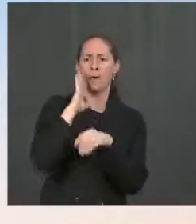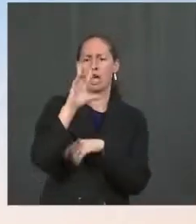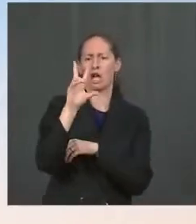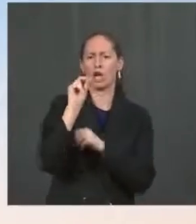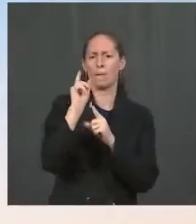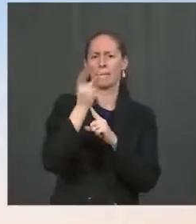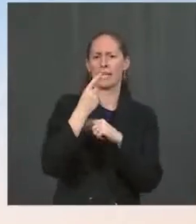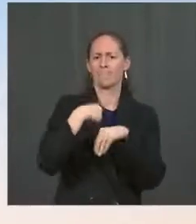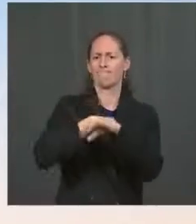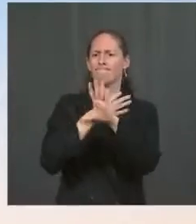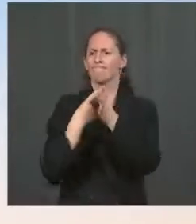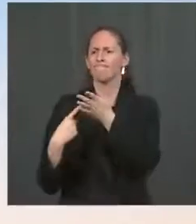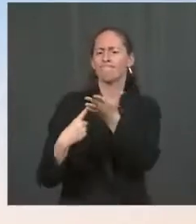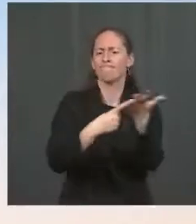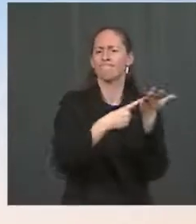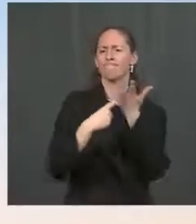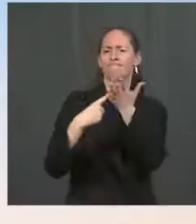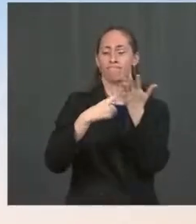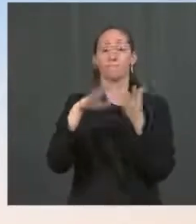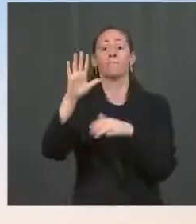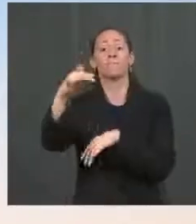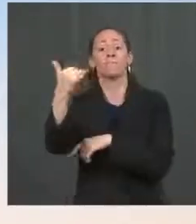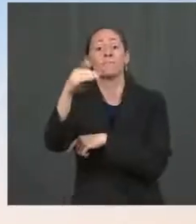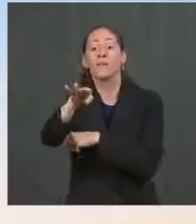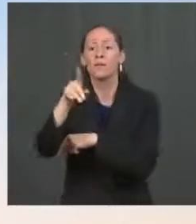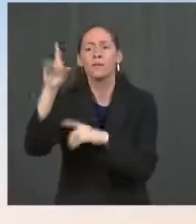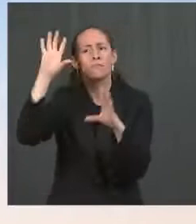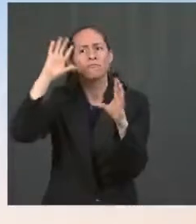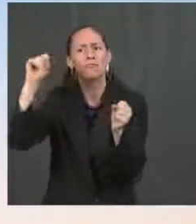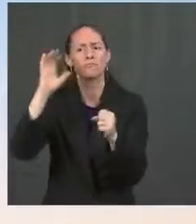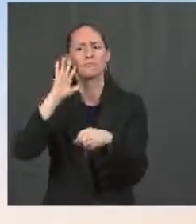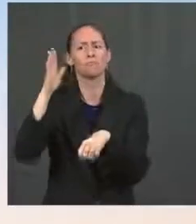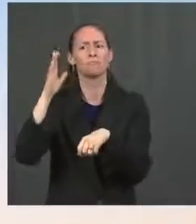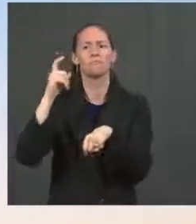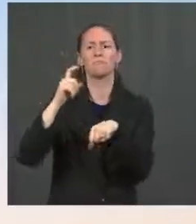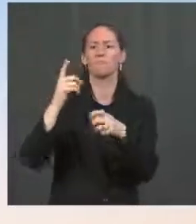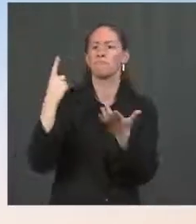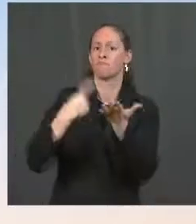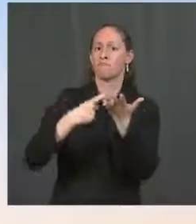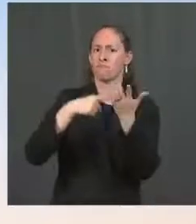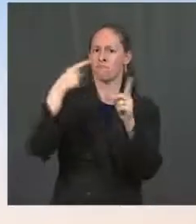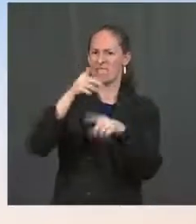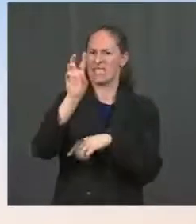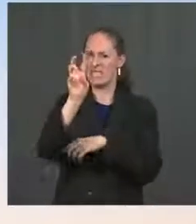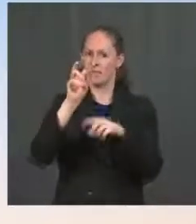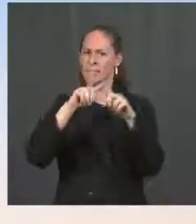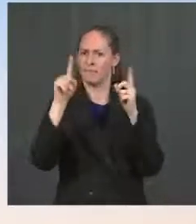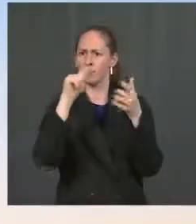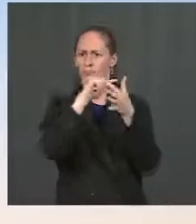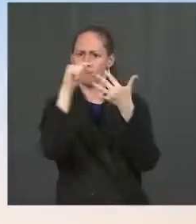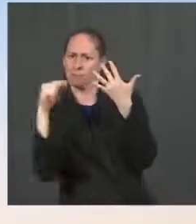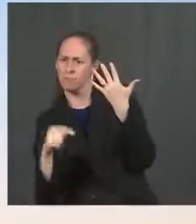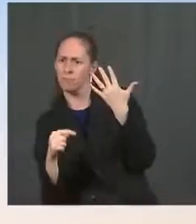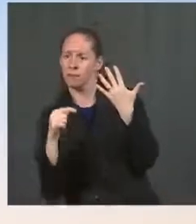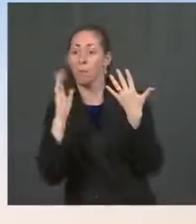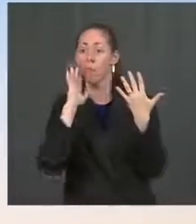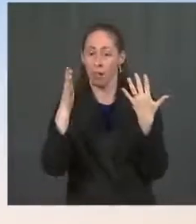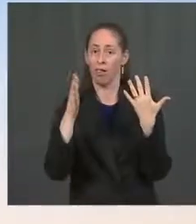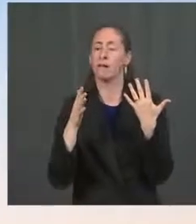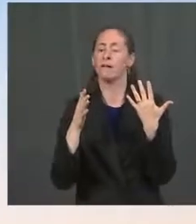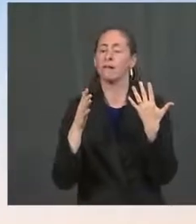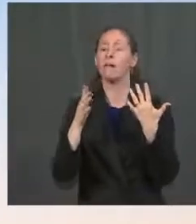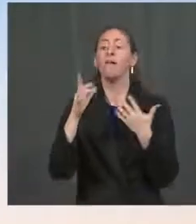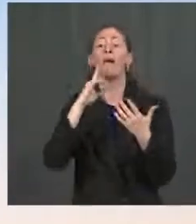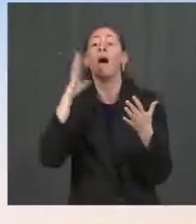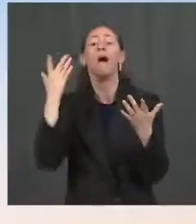prongs of what he will be announcing this afternoon. The overarching objective here is for the president to lay out the next steps, to build on the steps